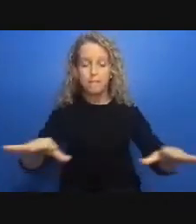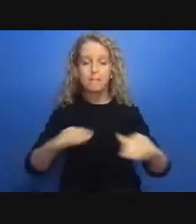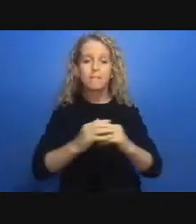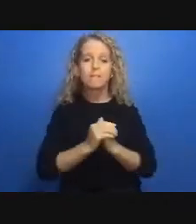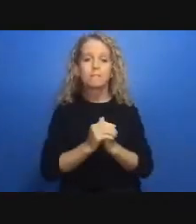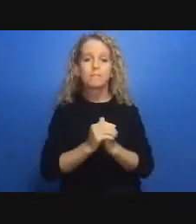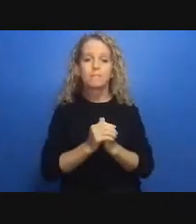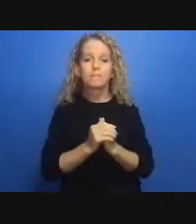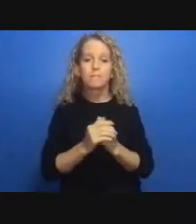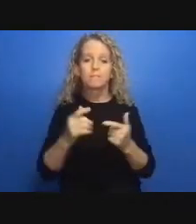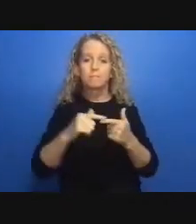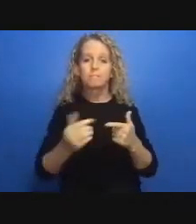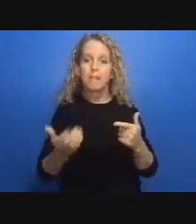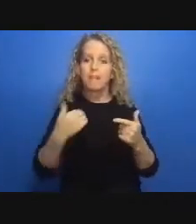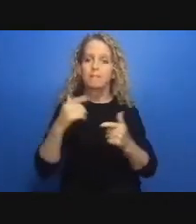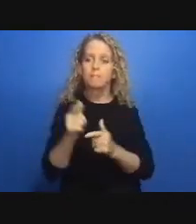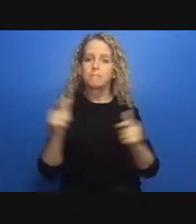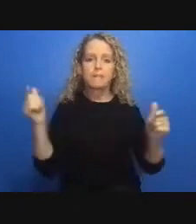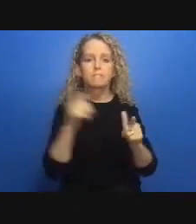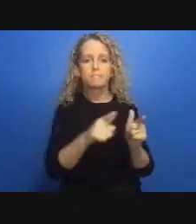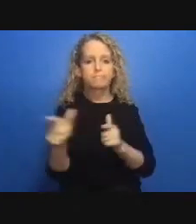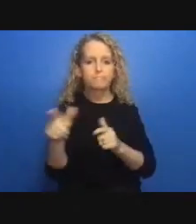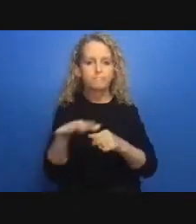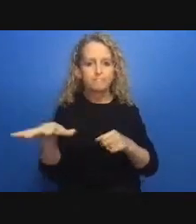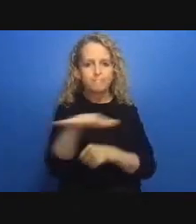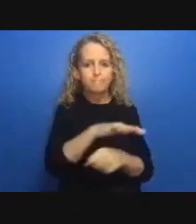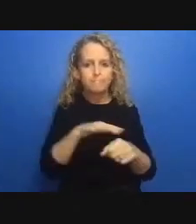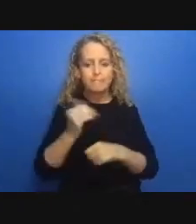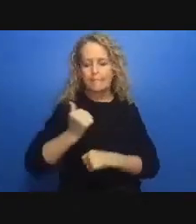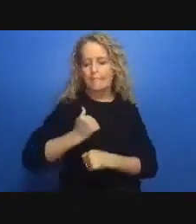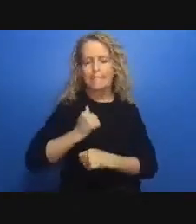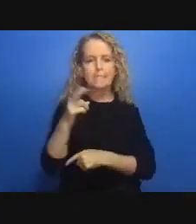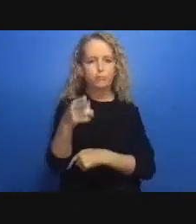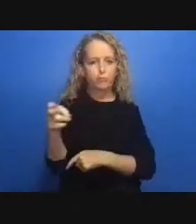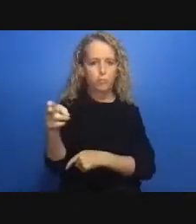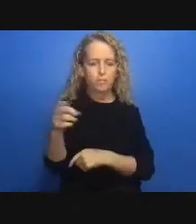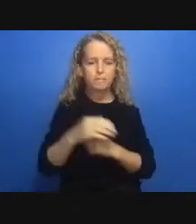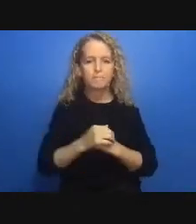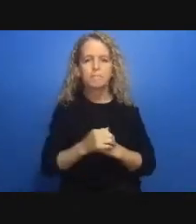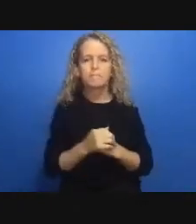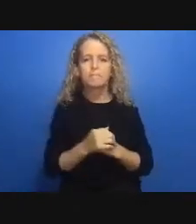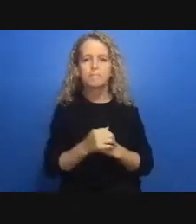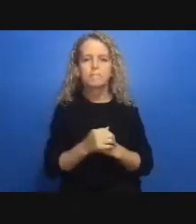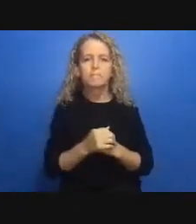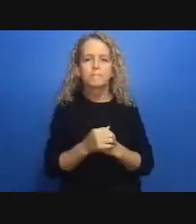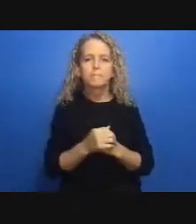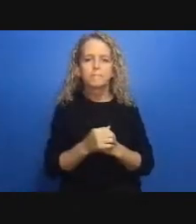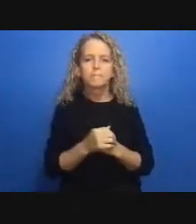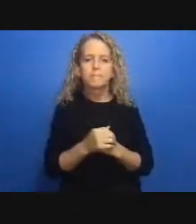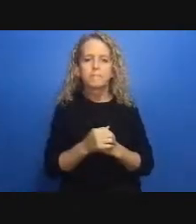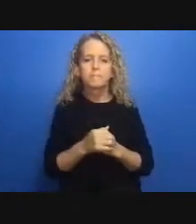we've had the largest mass shooting in Canadian history. We've had a very particular...